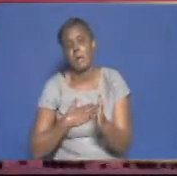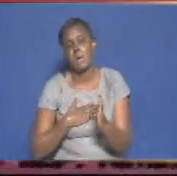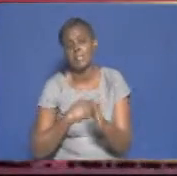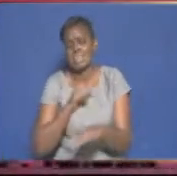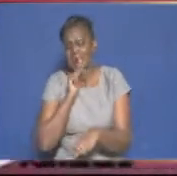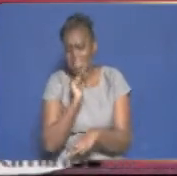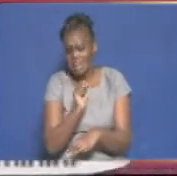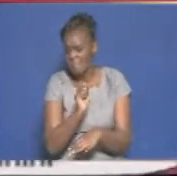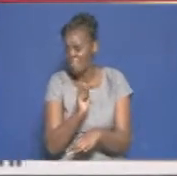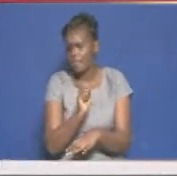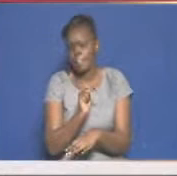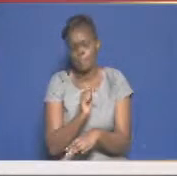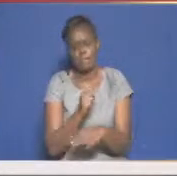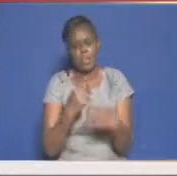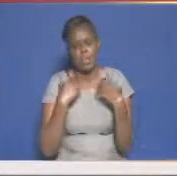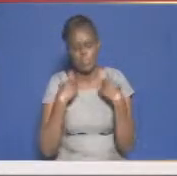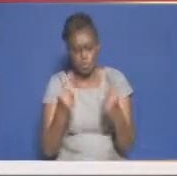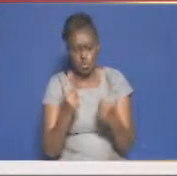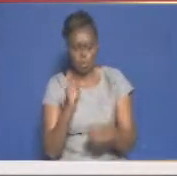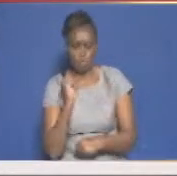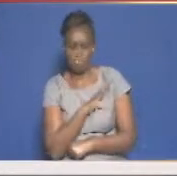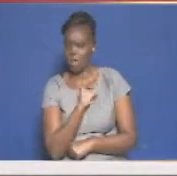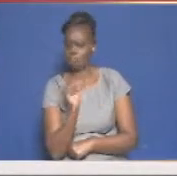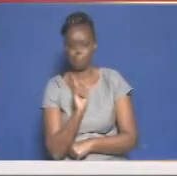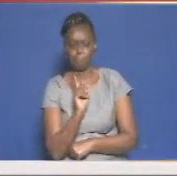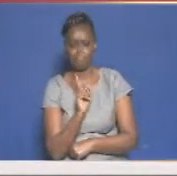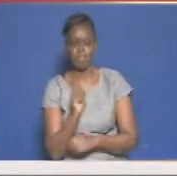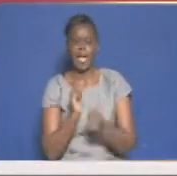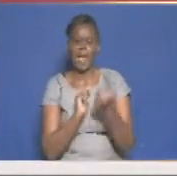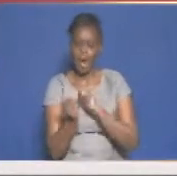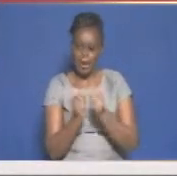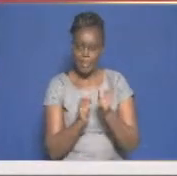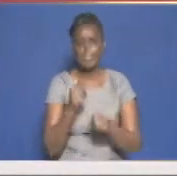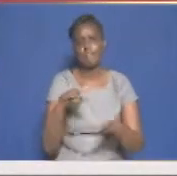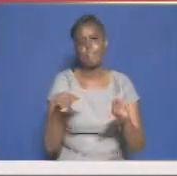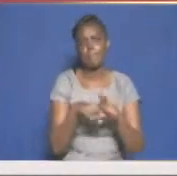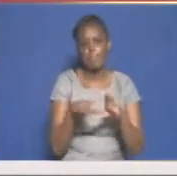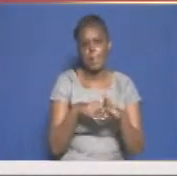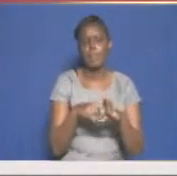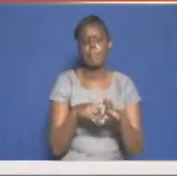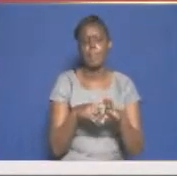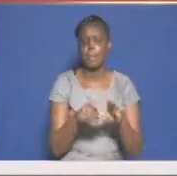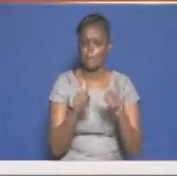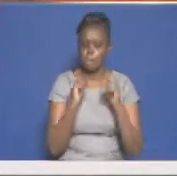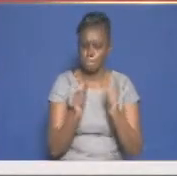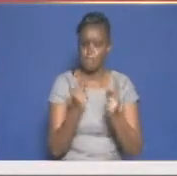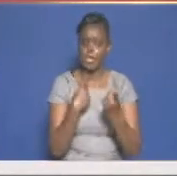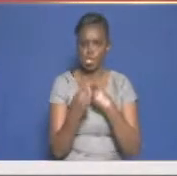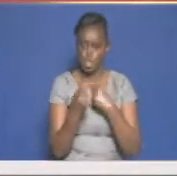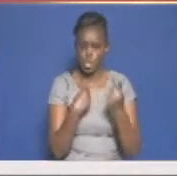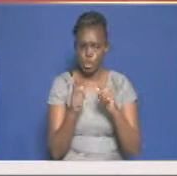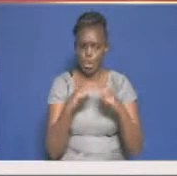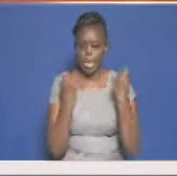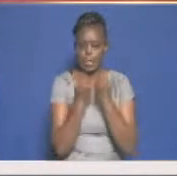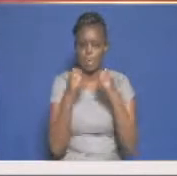a fearless, astute legislator, Mr. Speaker, very charismatic, and he was a team